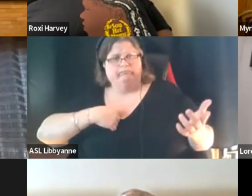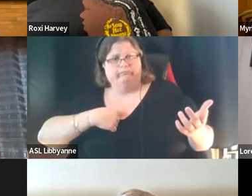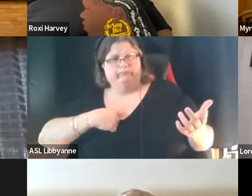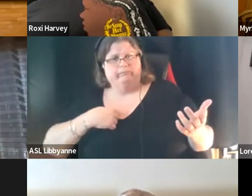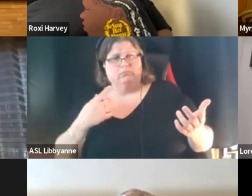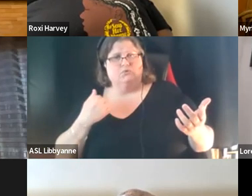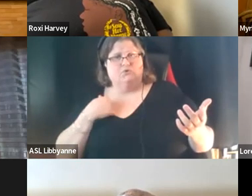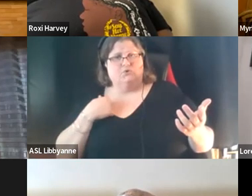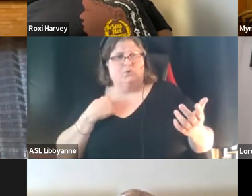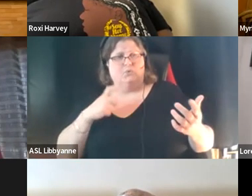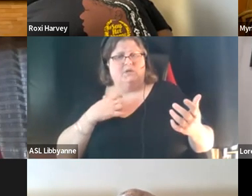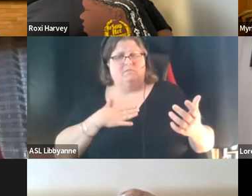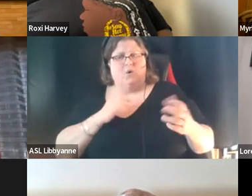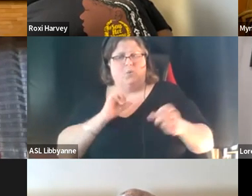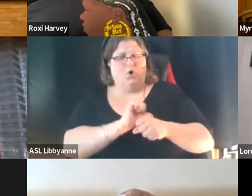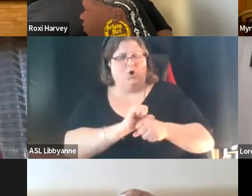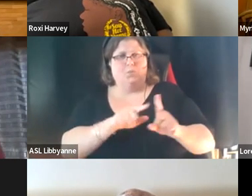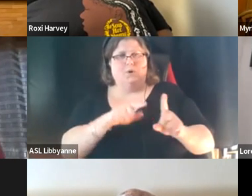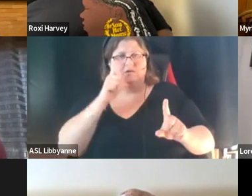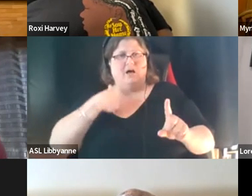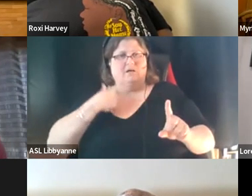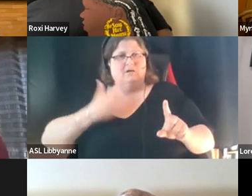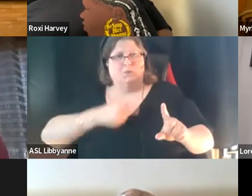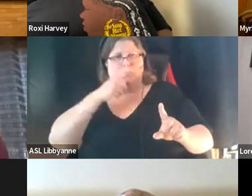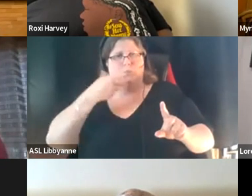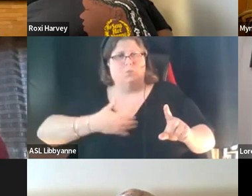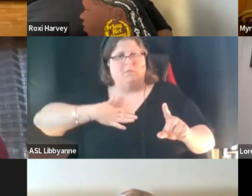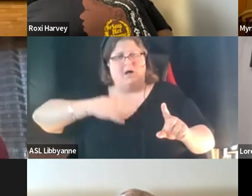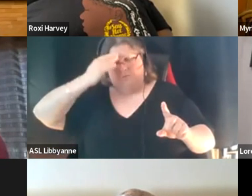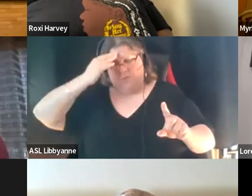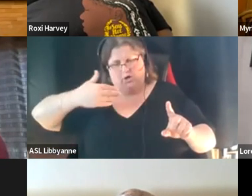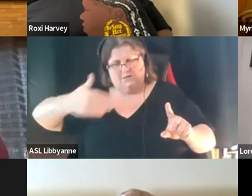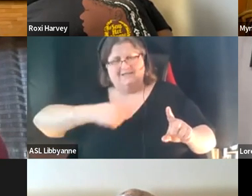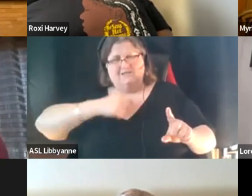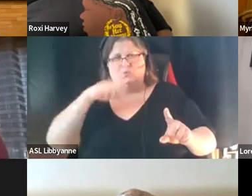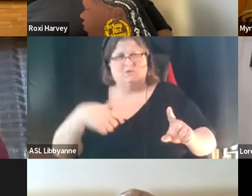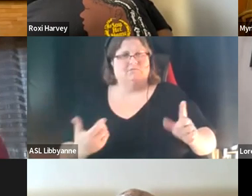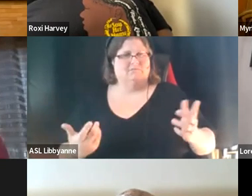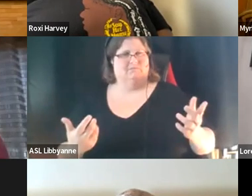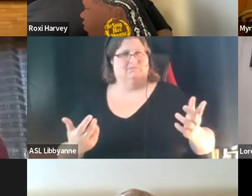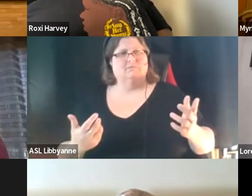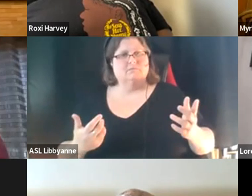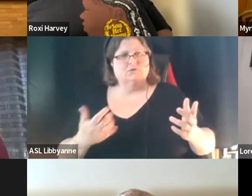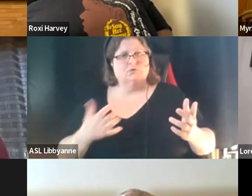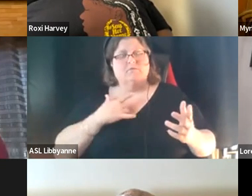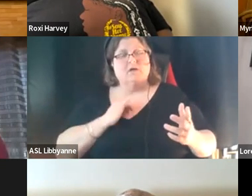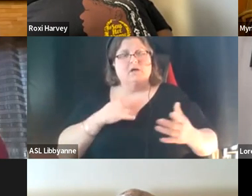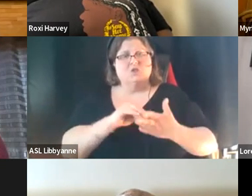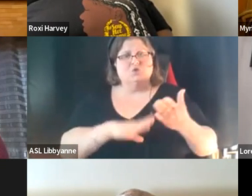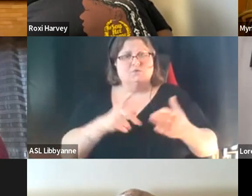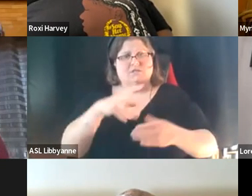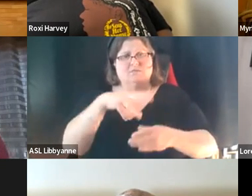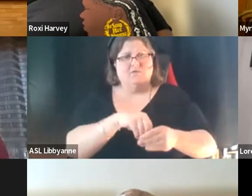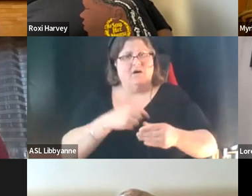in these meetings and what is going on within the Boston Public Schools. I also feel that the students need to be involved. I just spoke to my